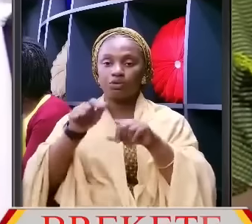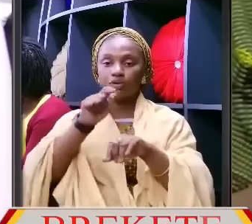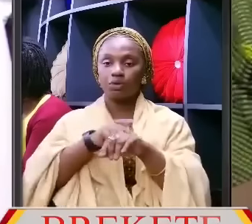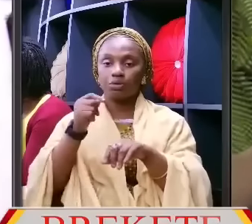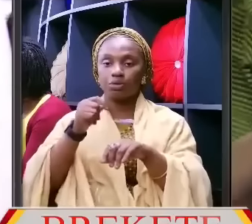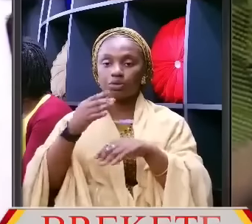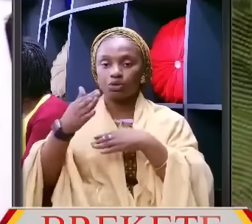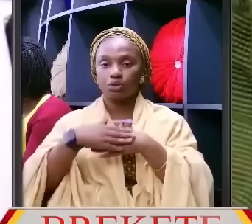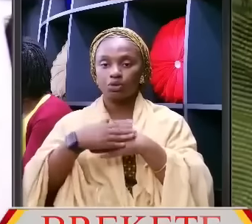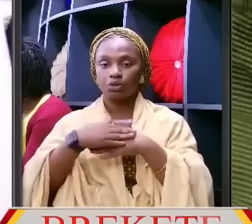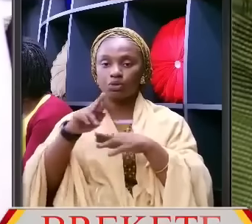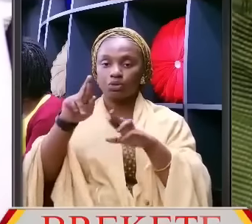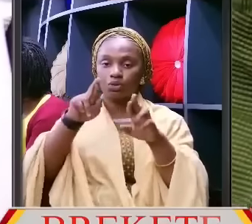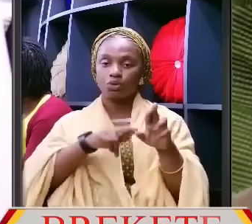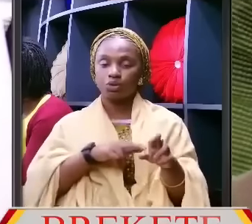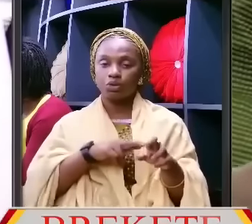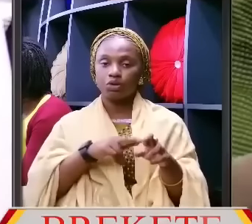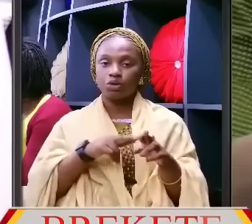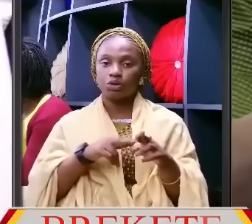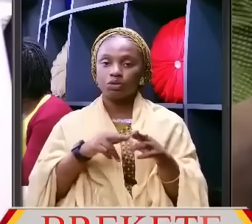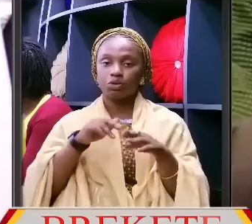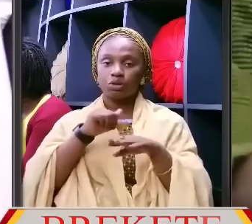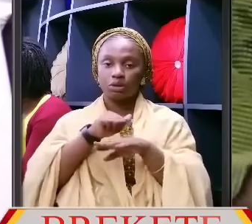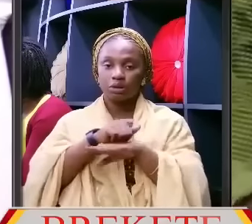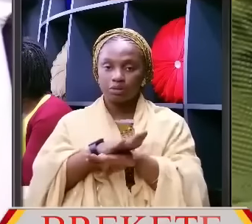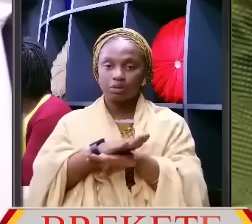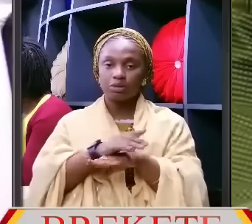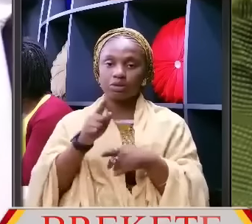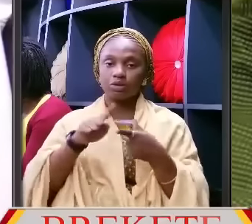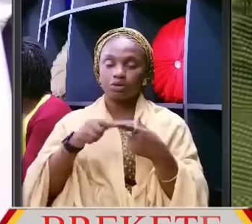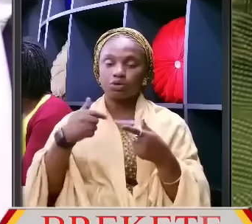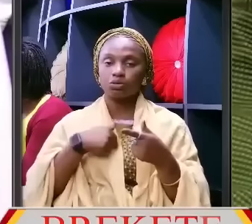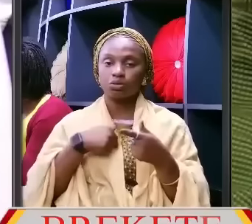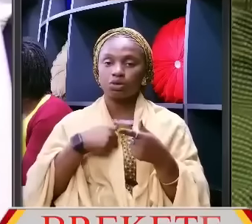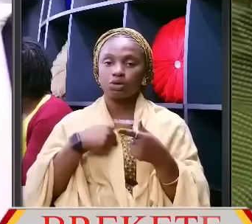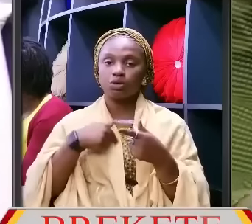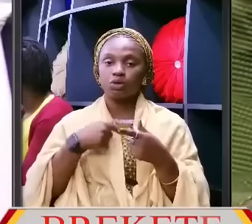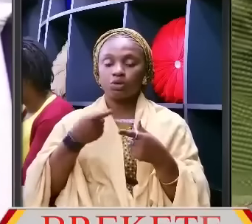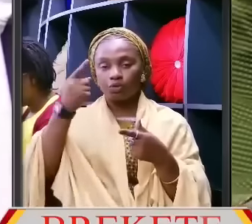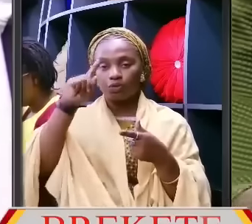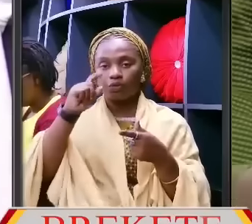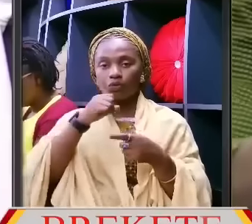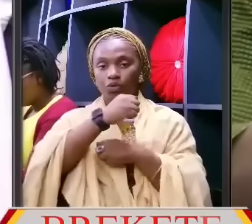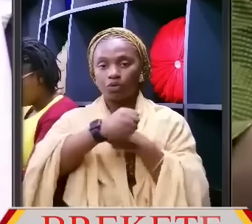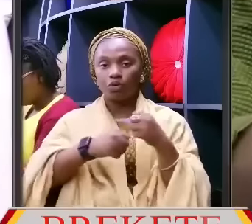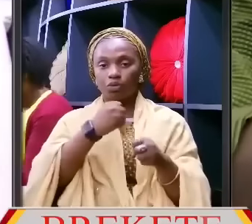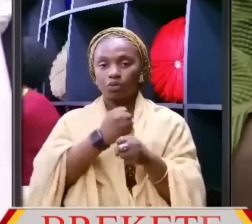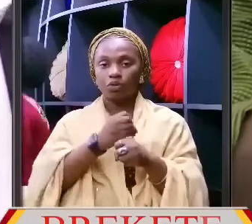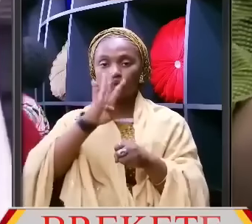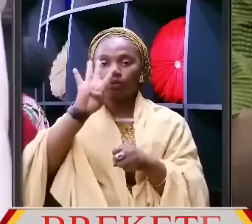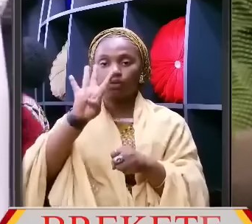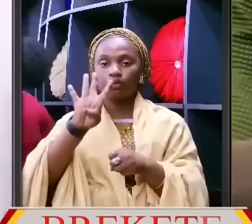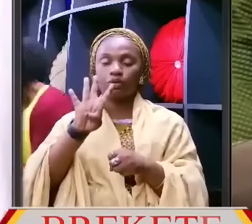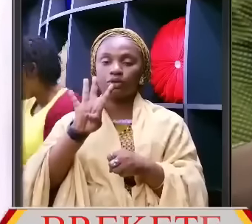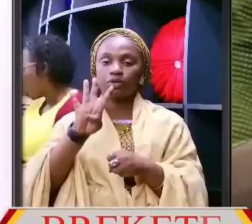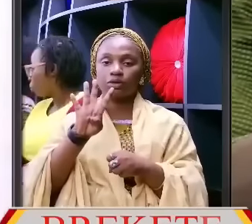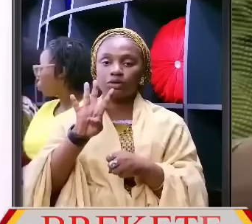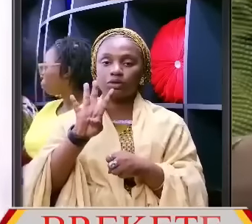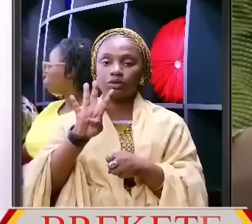me. He will give me. Till 4 years. For that time, sickness, not that I allow my father